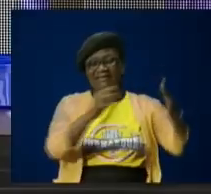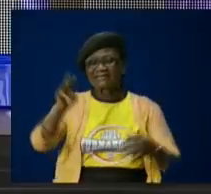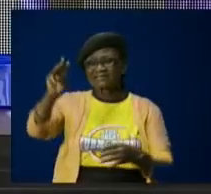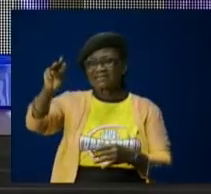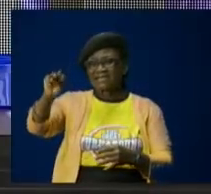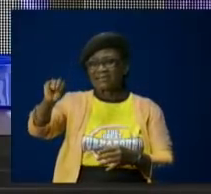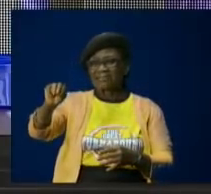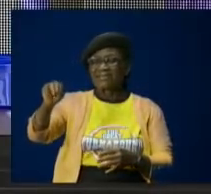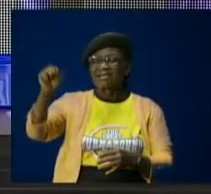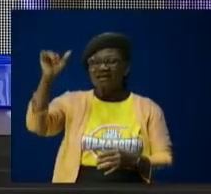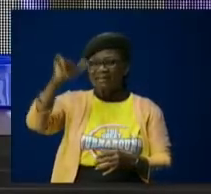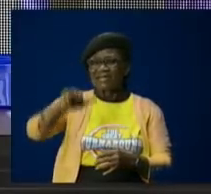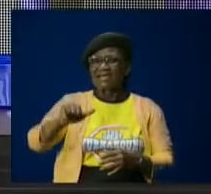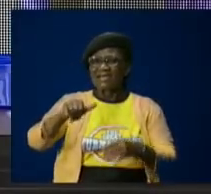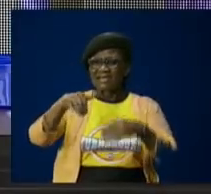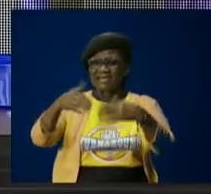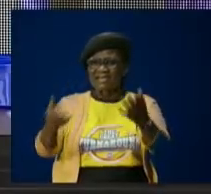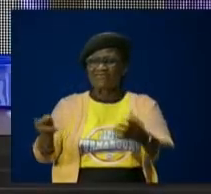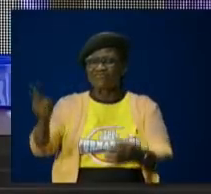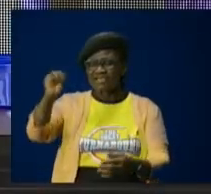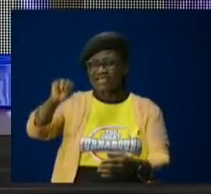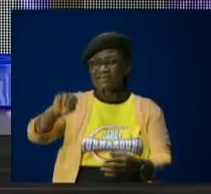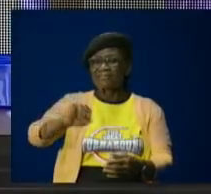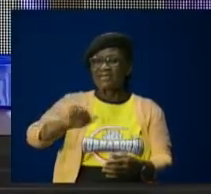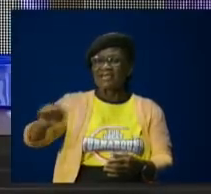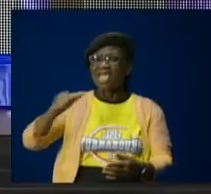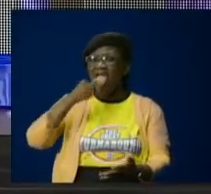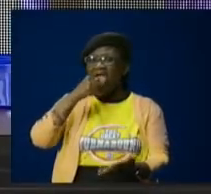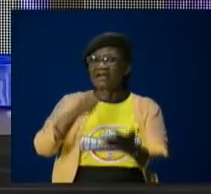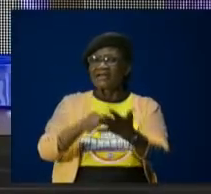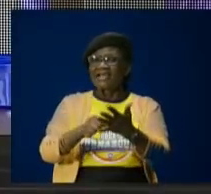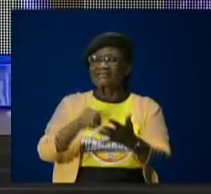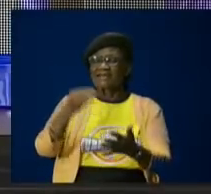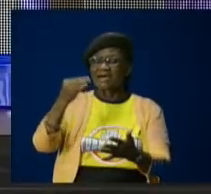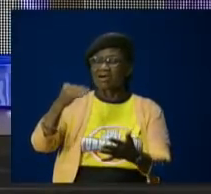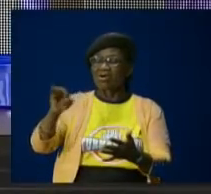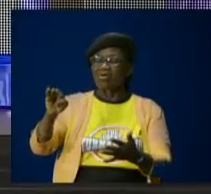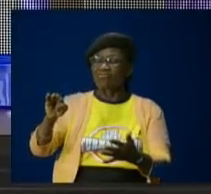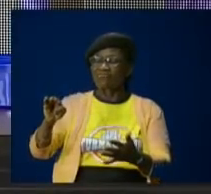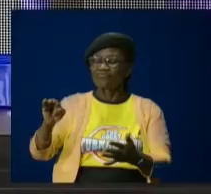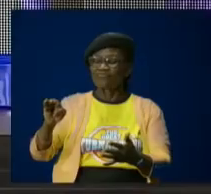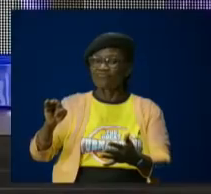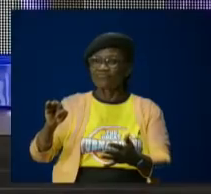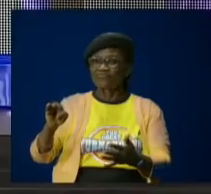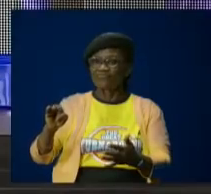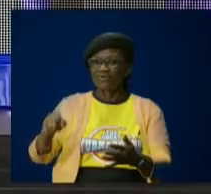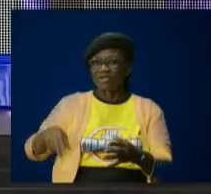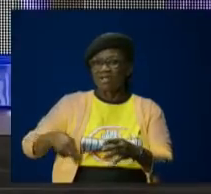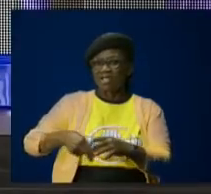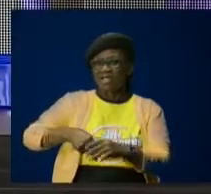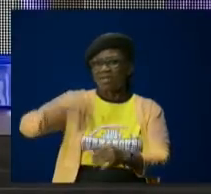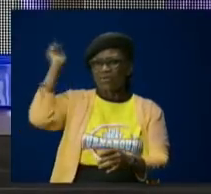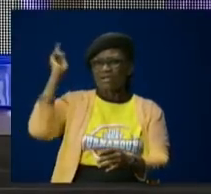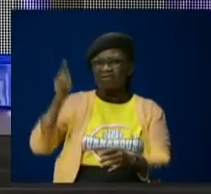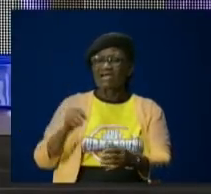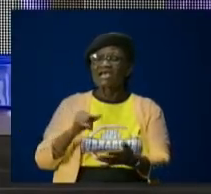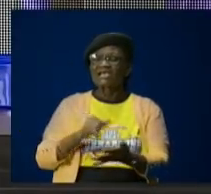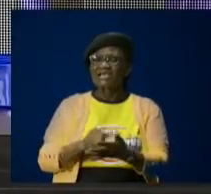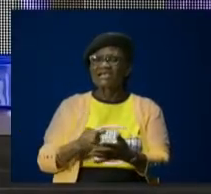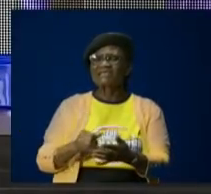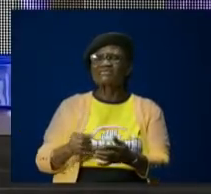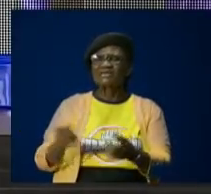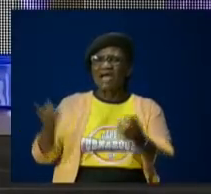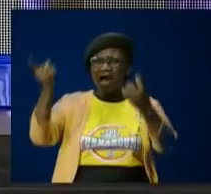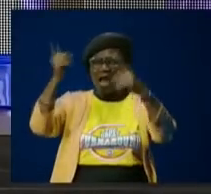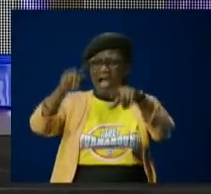They gave him a letter of termination of appointment. It happened to be a